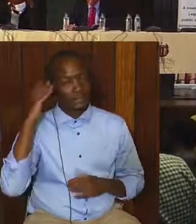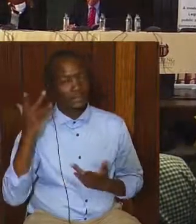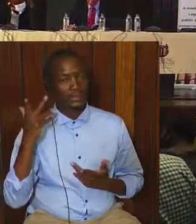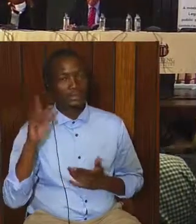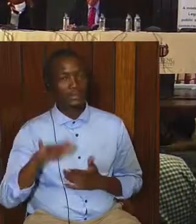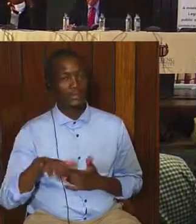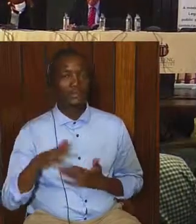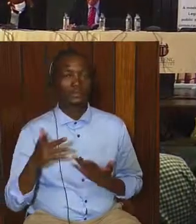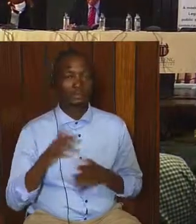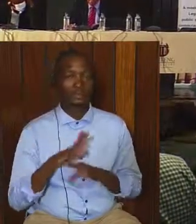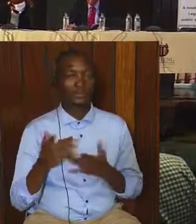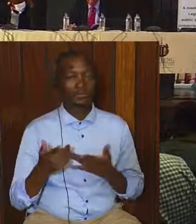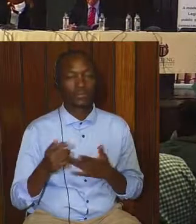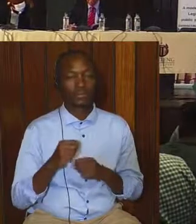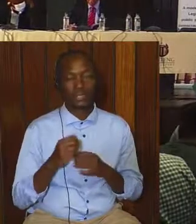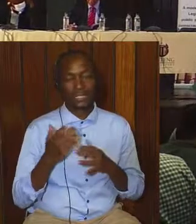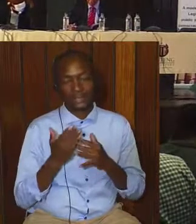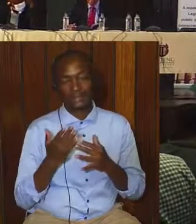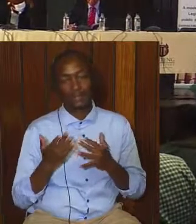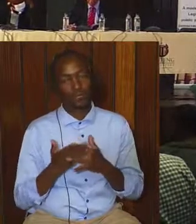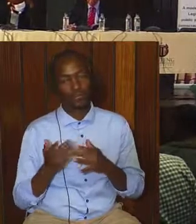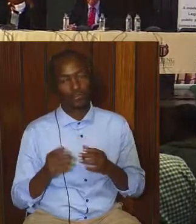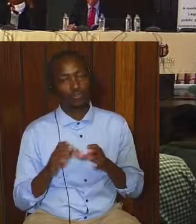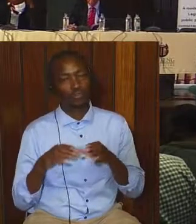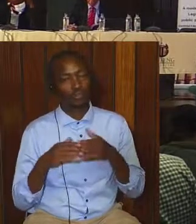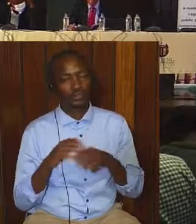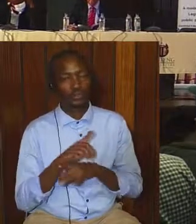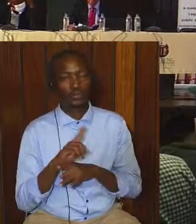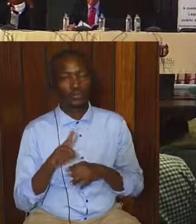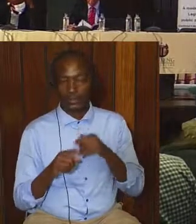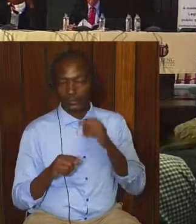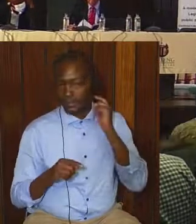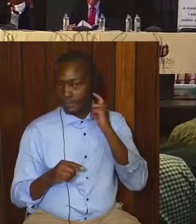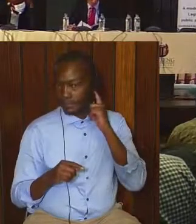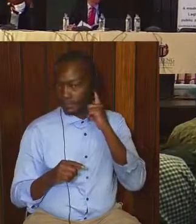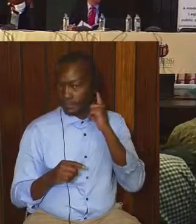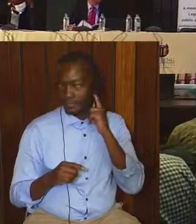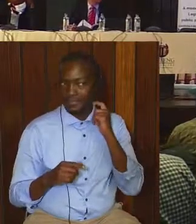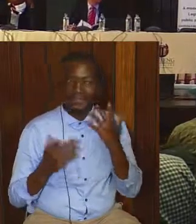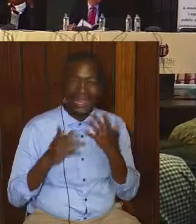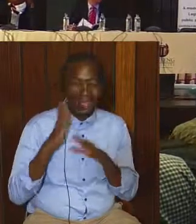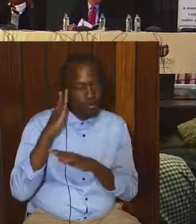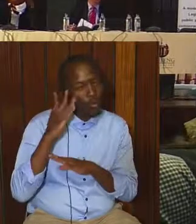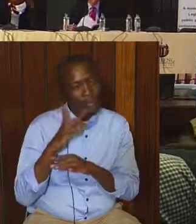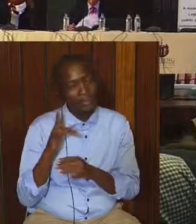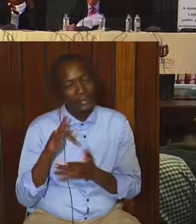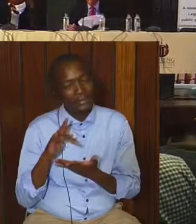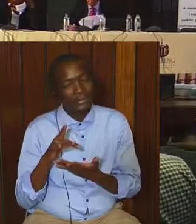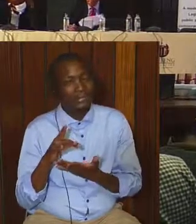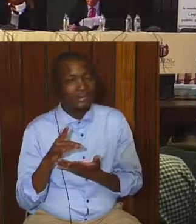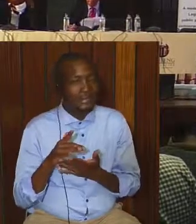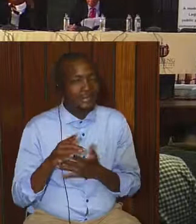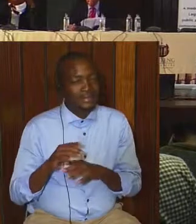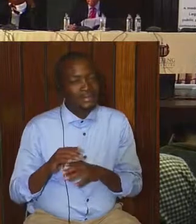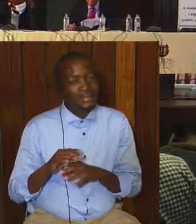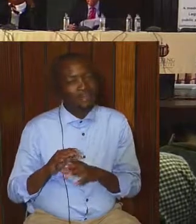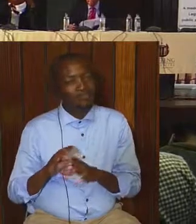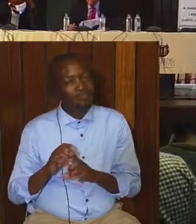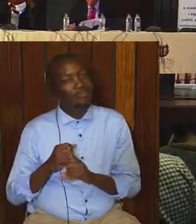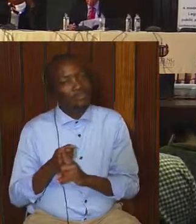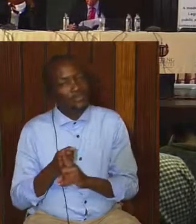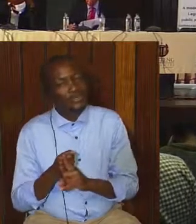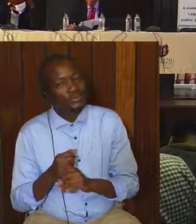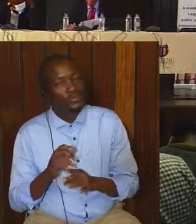it's not just us as a portfolio committee. I know I might be putting you on the spot, but I do think that you should